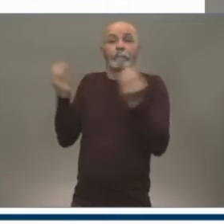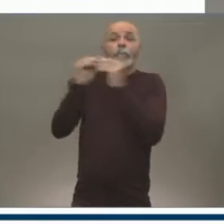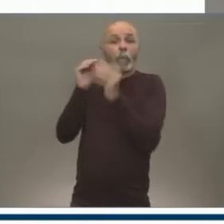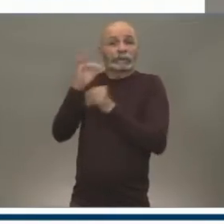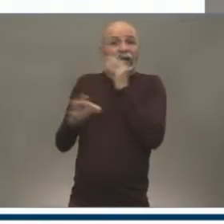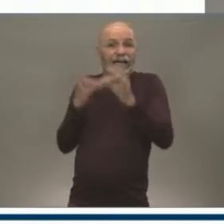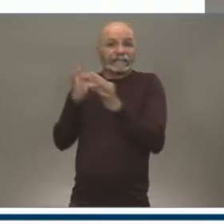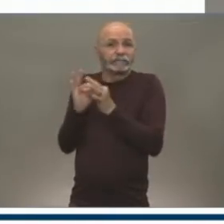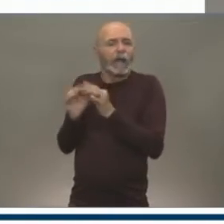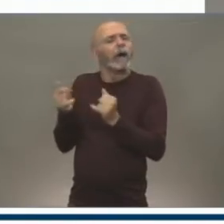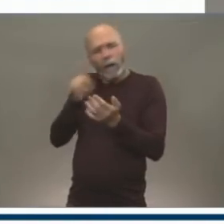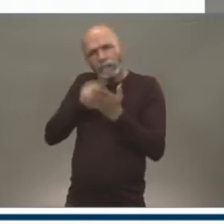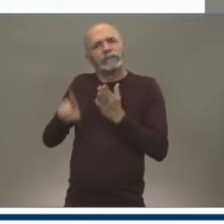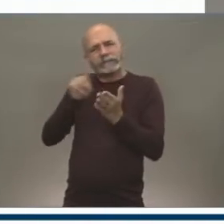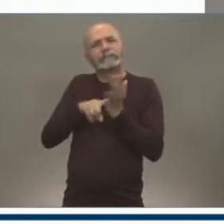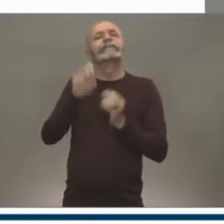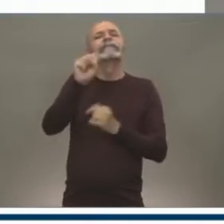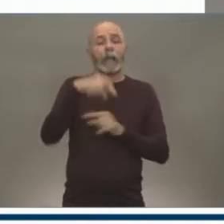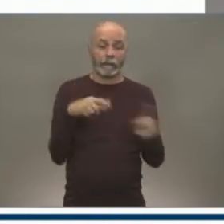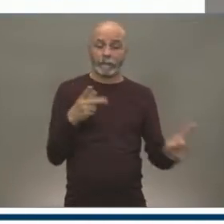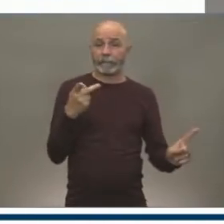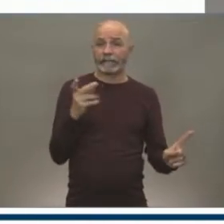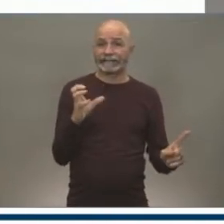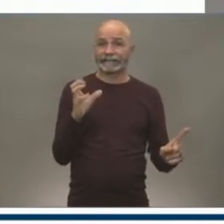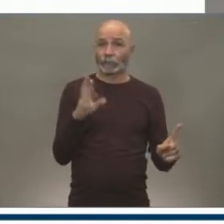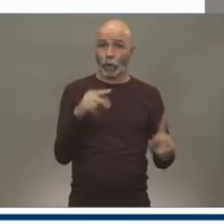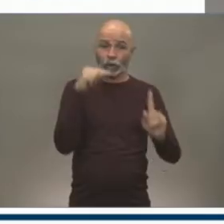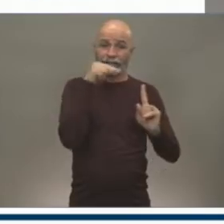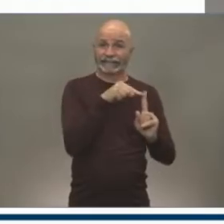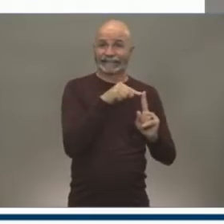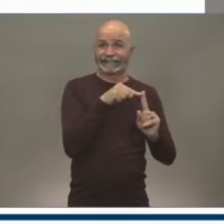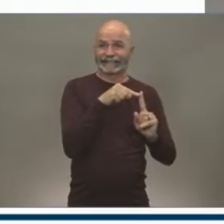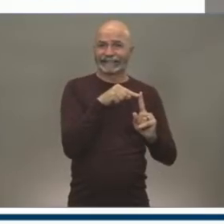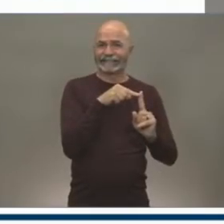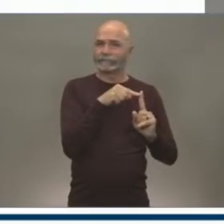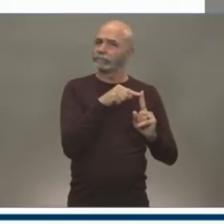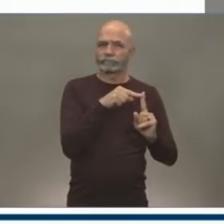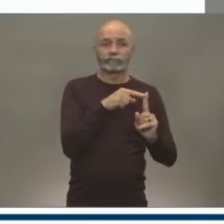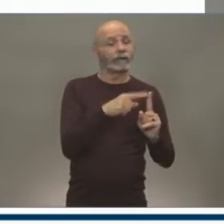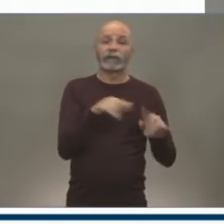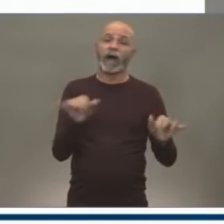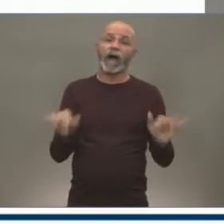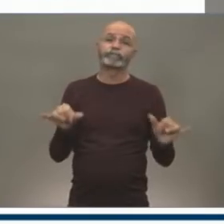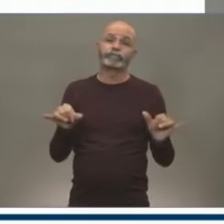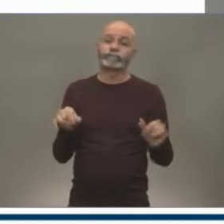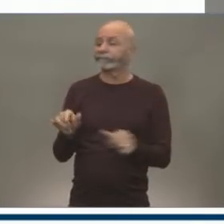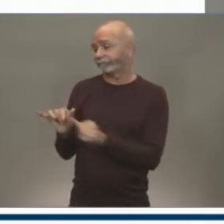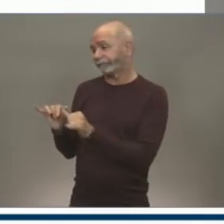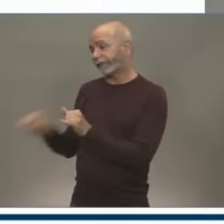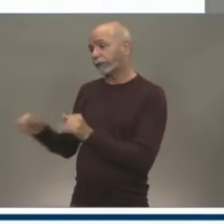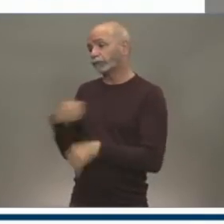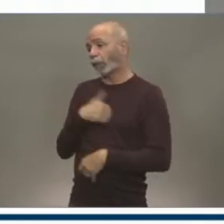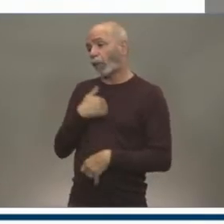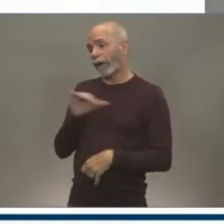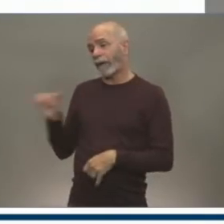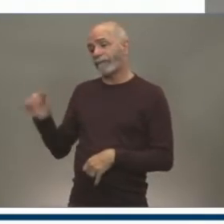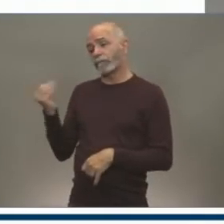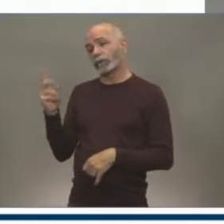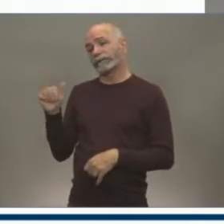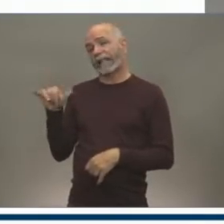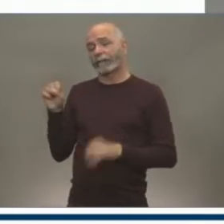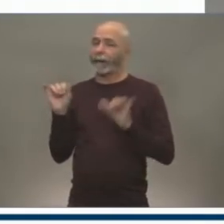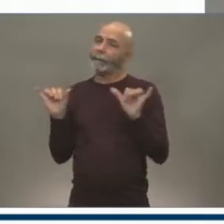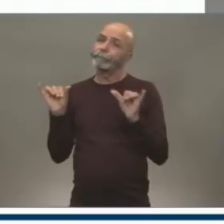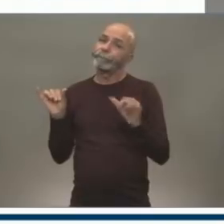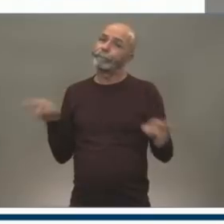with a PCR test, you have to have somebody quarantined for 14 days. A 14-day isolation or quarantine period is actually